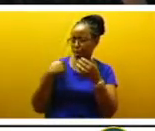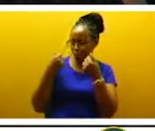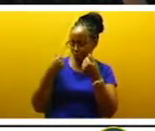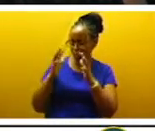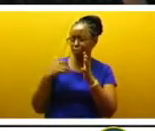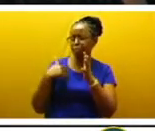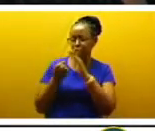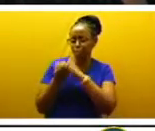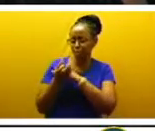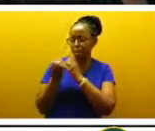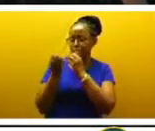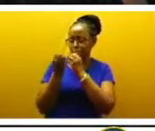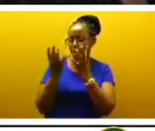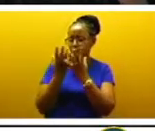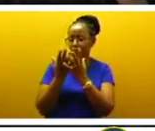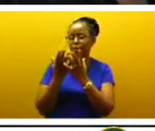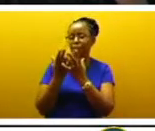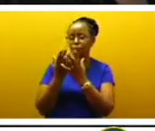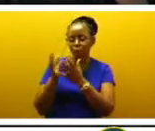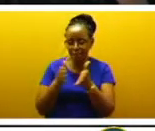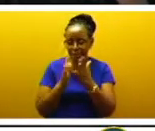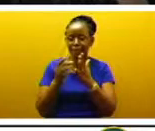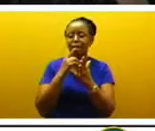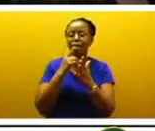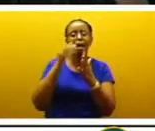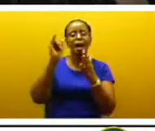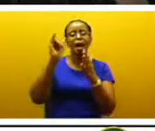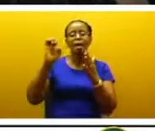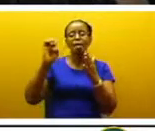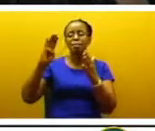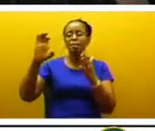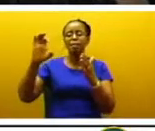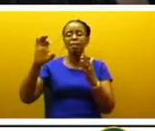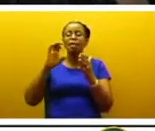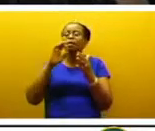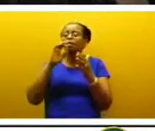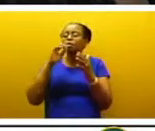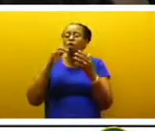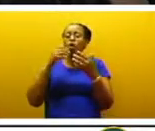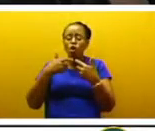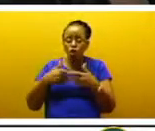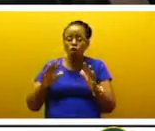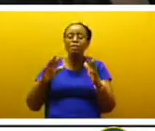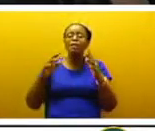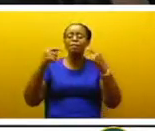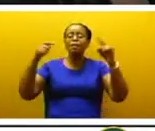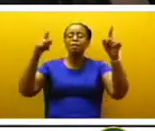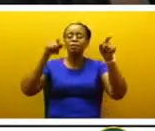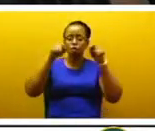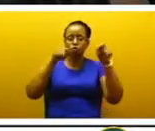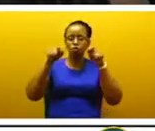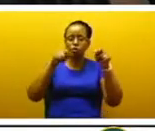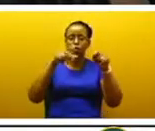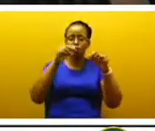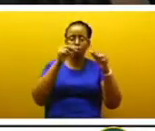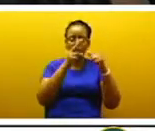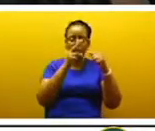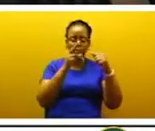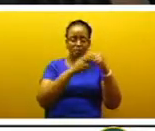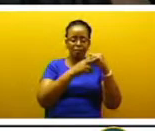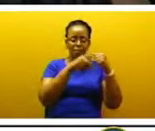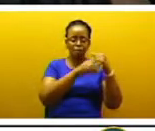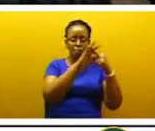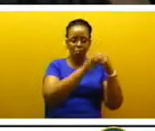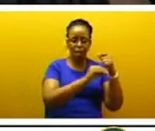Iebc lost effective control from 7:30 on the 15th to 6 p.m. when the